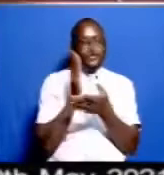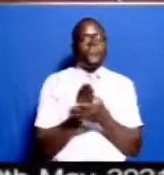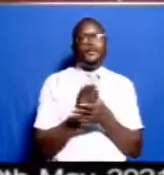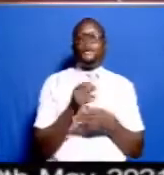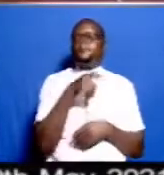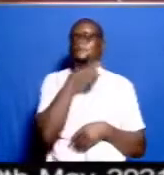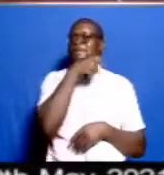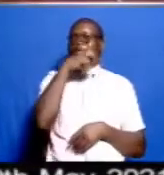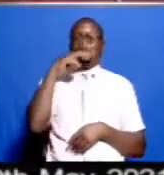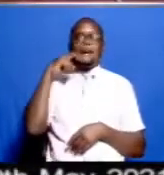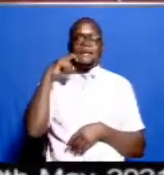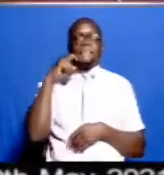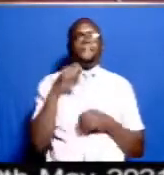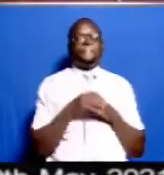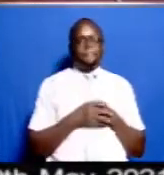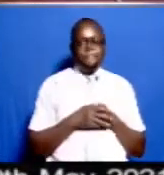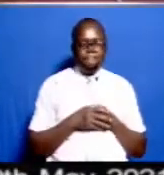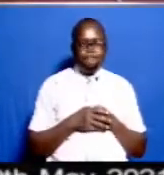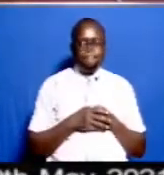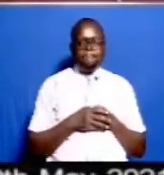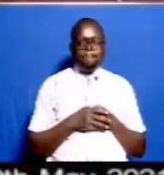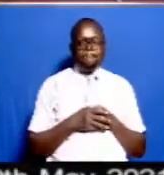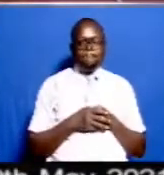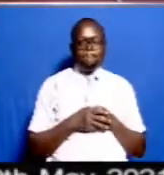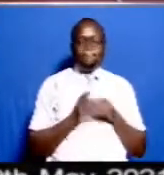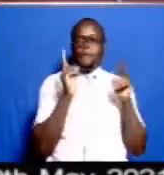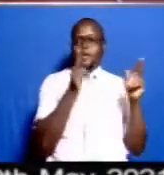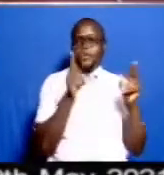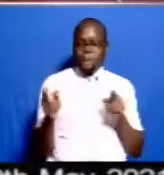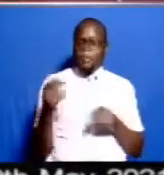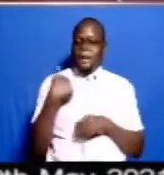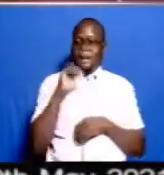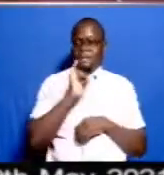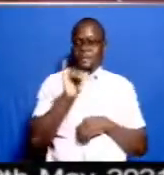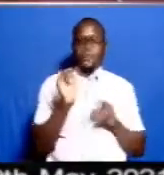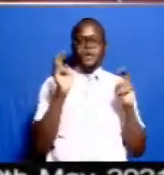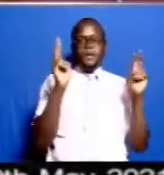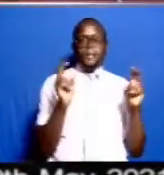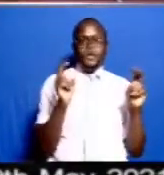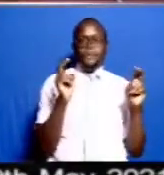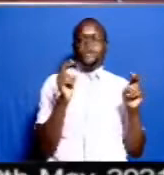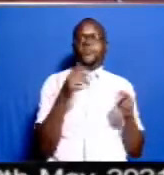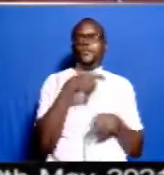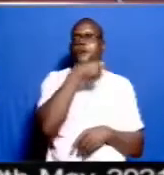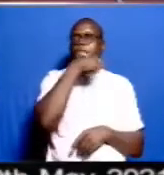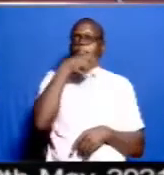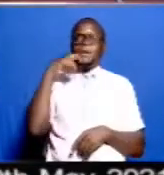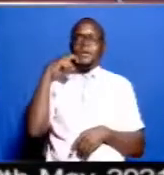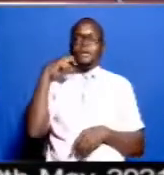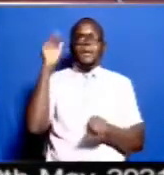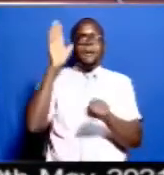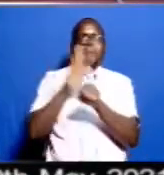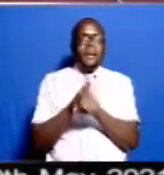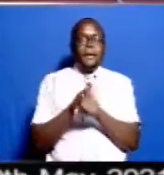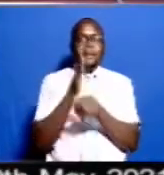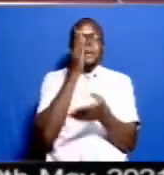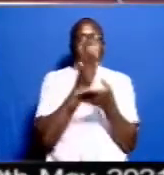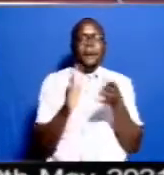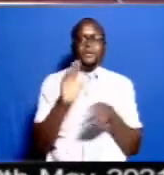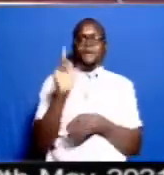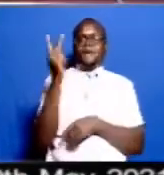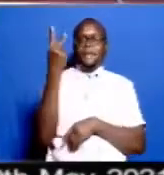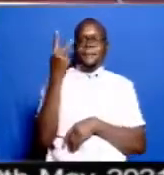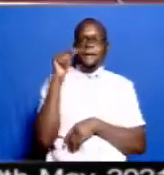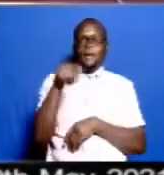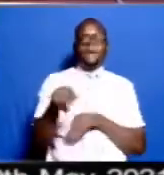is actually arid, and we normally have those issues of drought in quite a number of our part of the country. So with